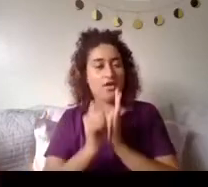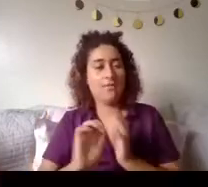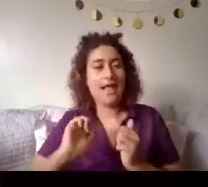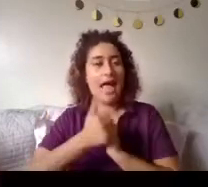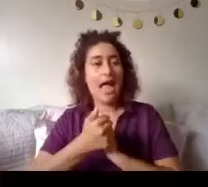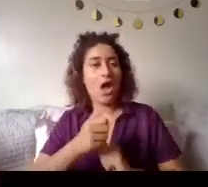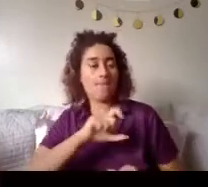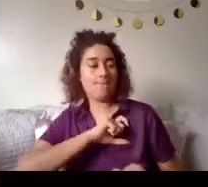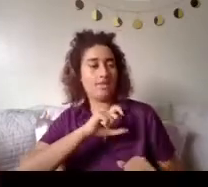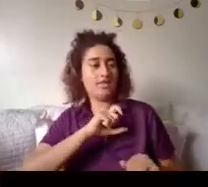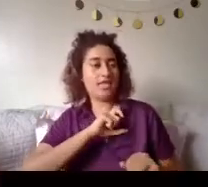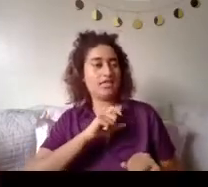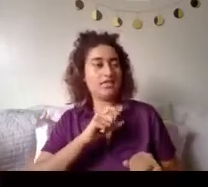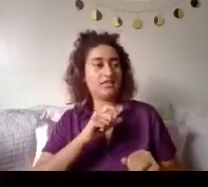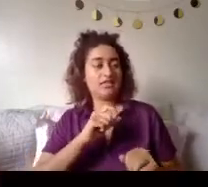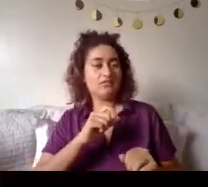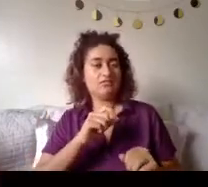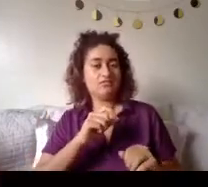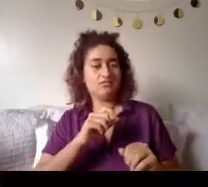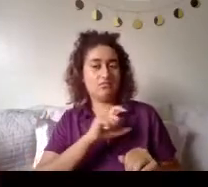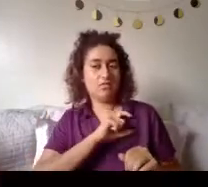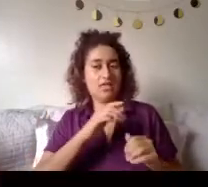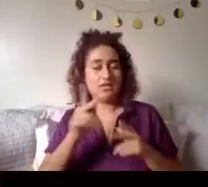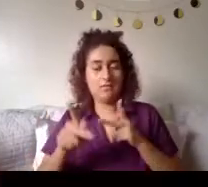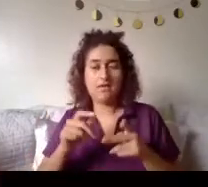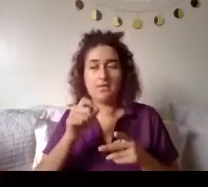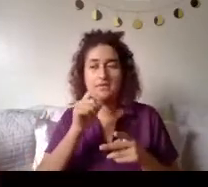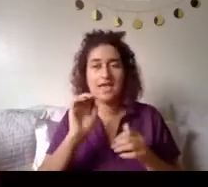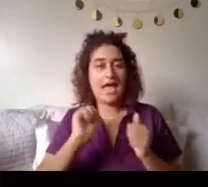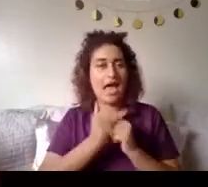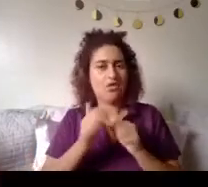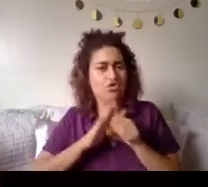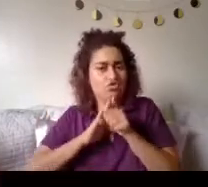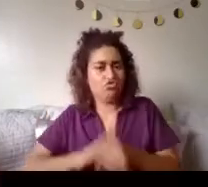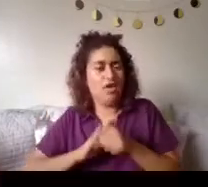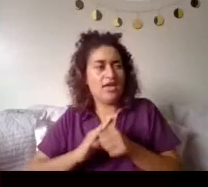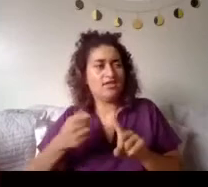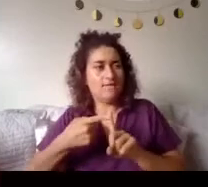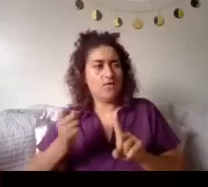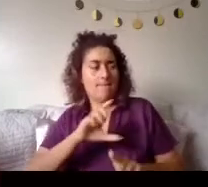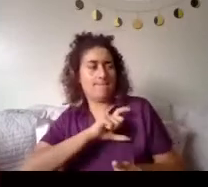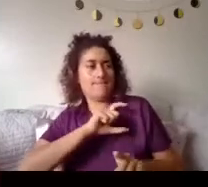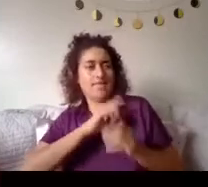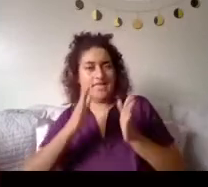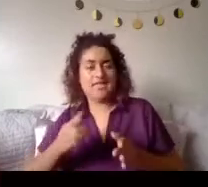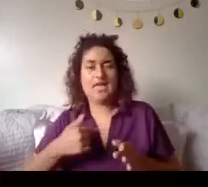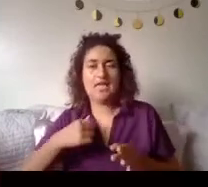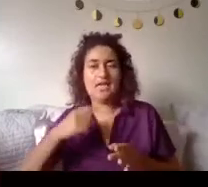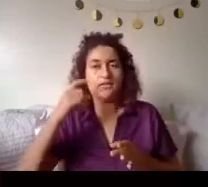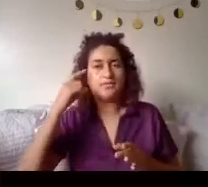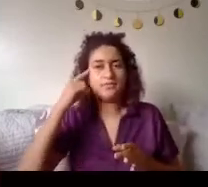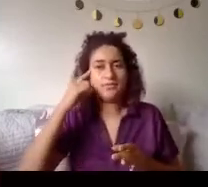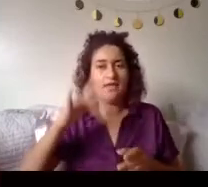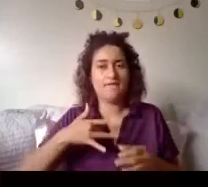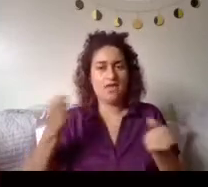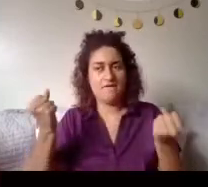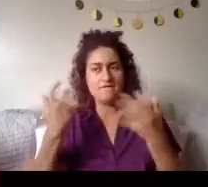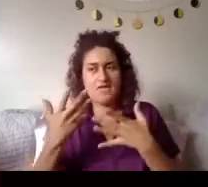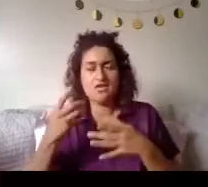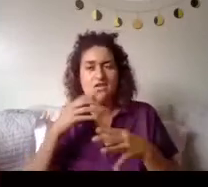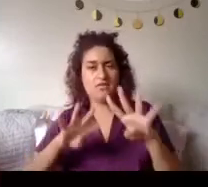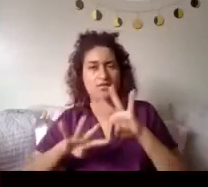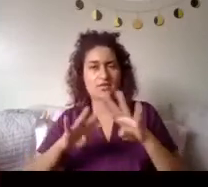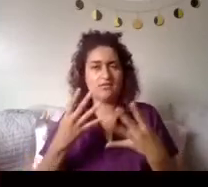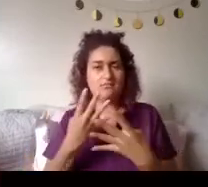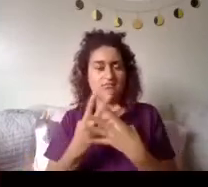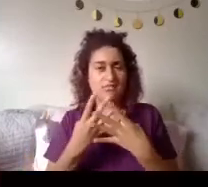stress from policing, from the physical and psychological violence it enacts, depression, fear of persecution, and panic attacks